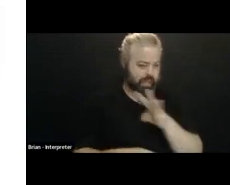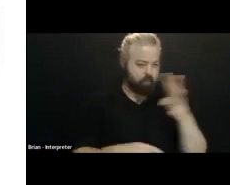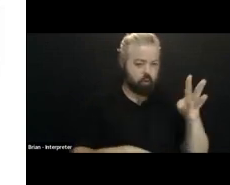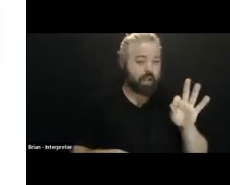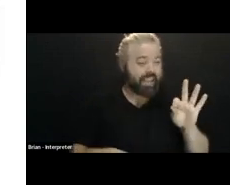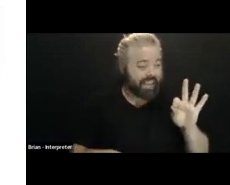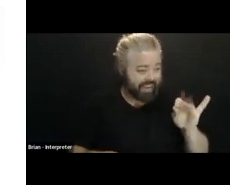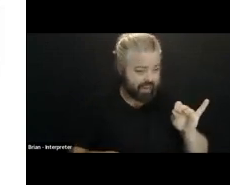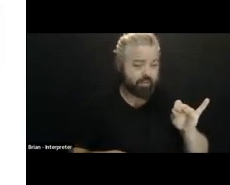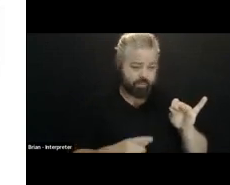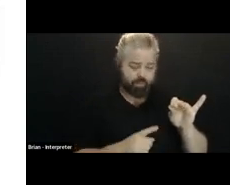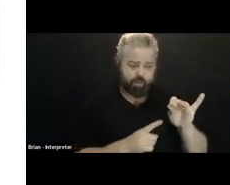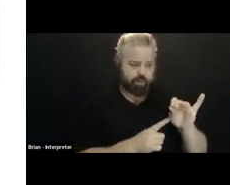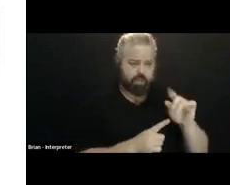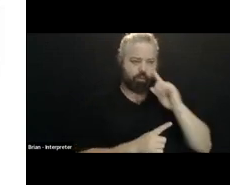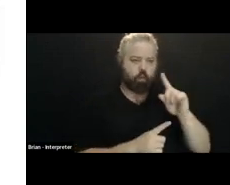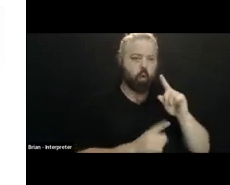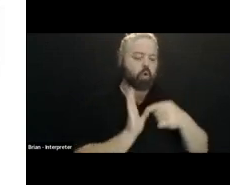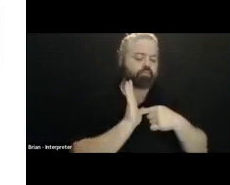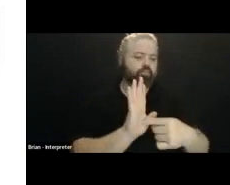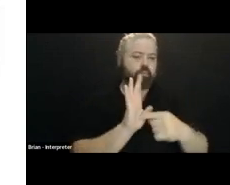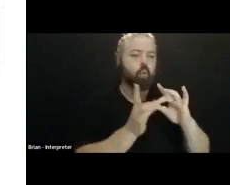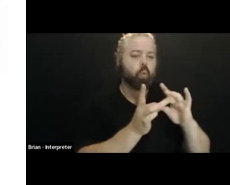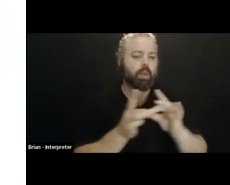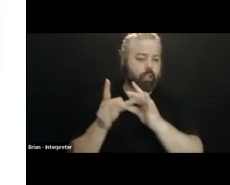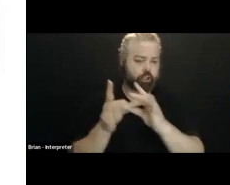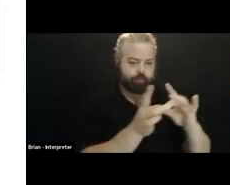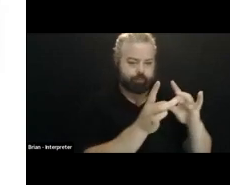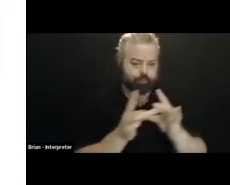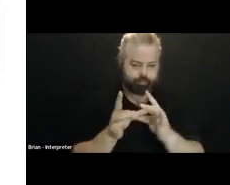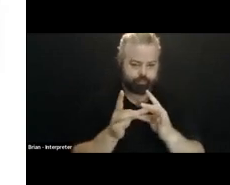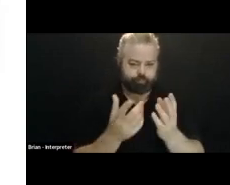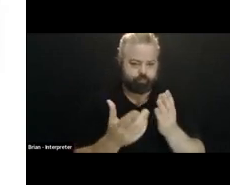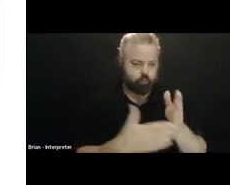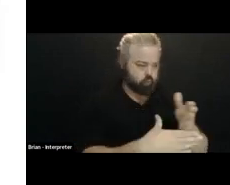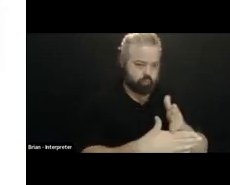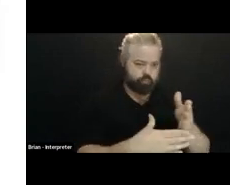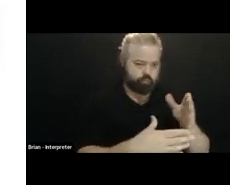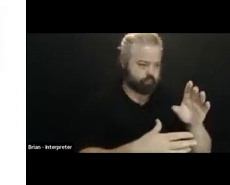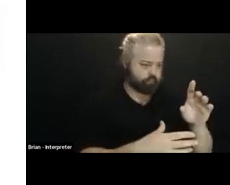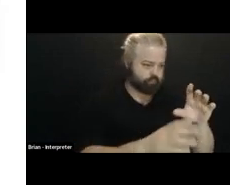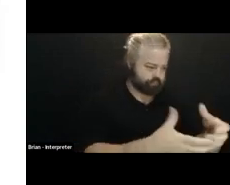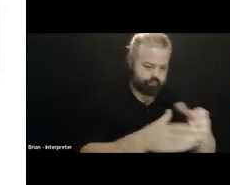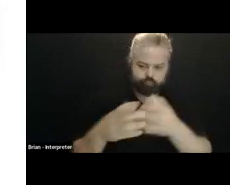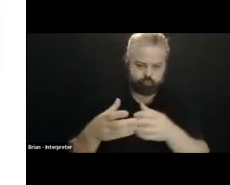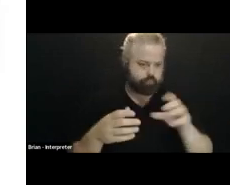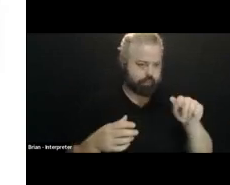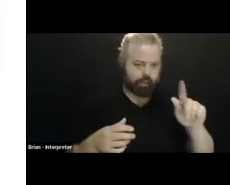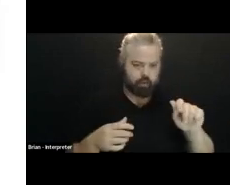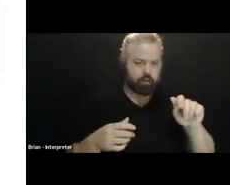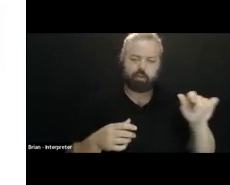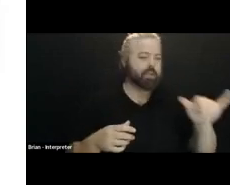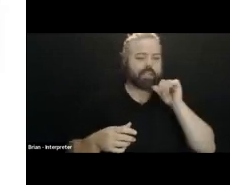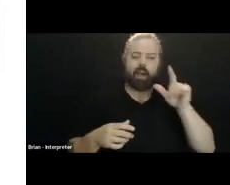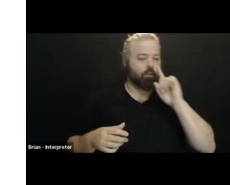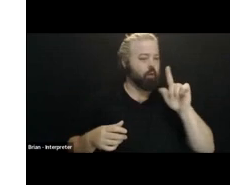means of conveying relationships between your pieces of data. So not for a layout, not for layout